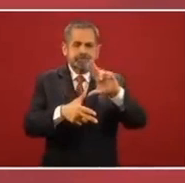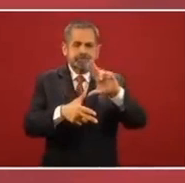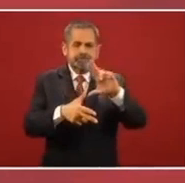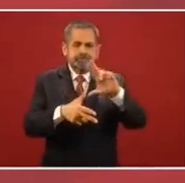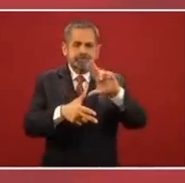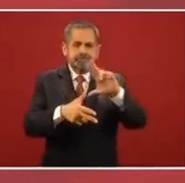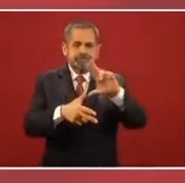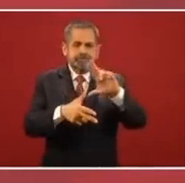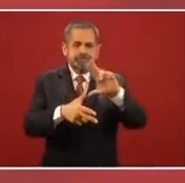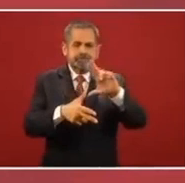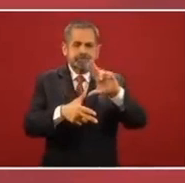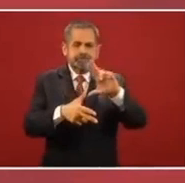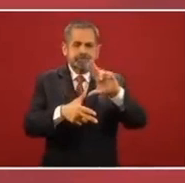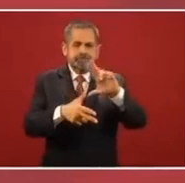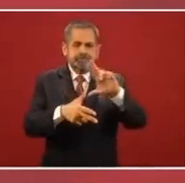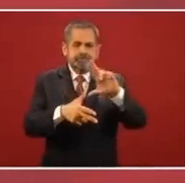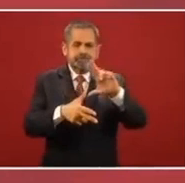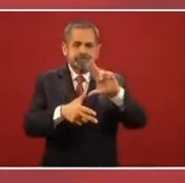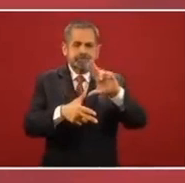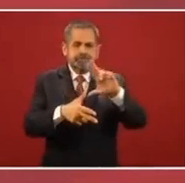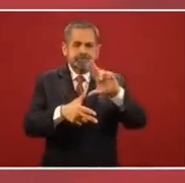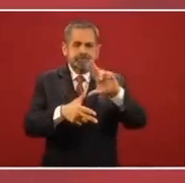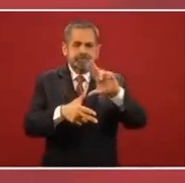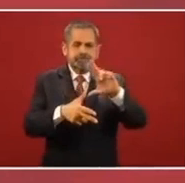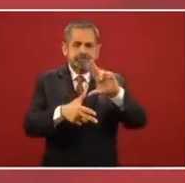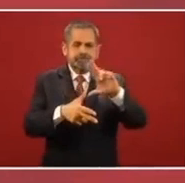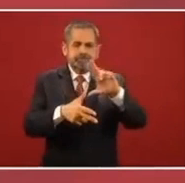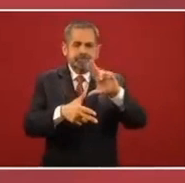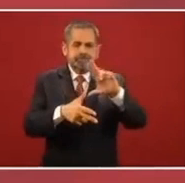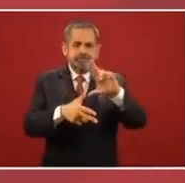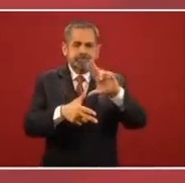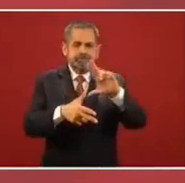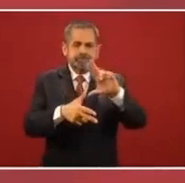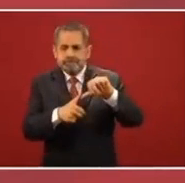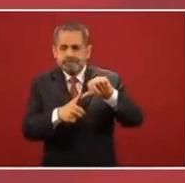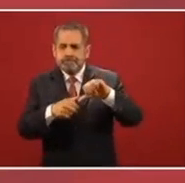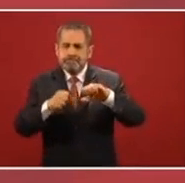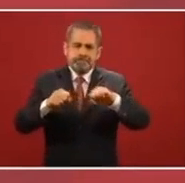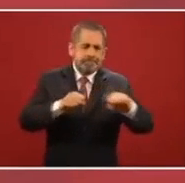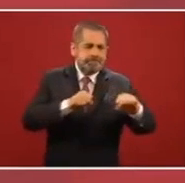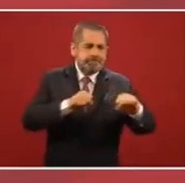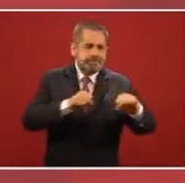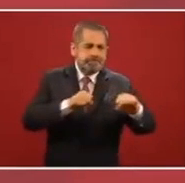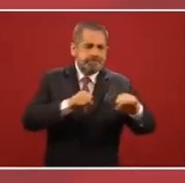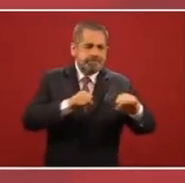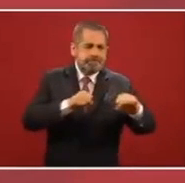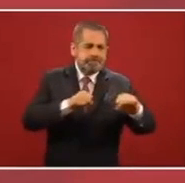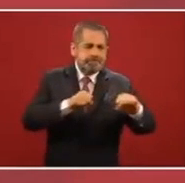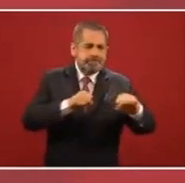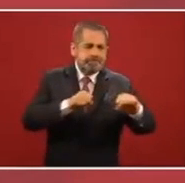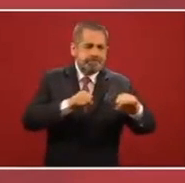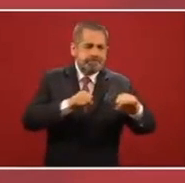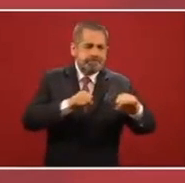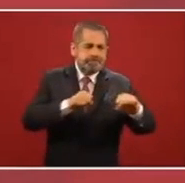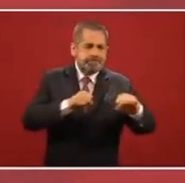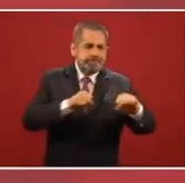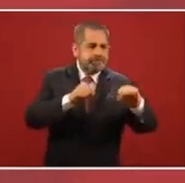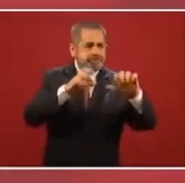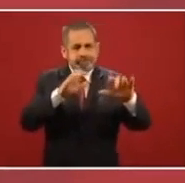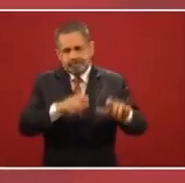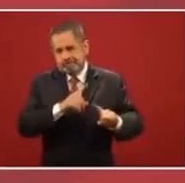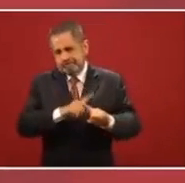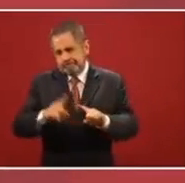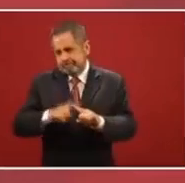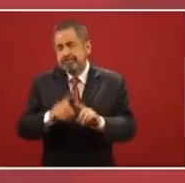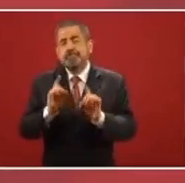natural occurrences like acts of nature el humano, que that affect the human being.